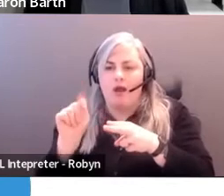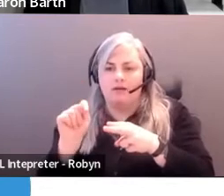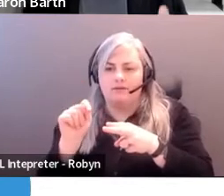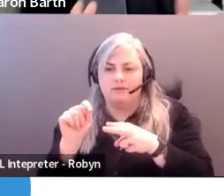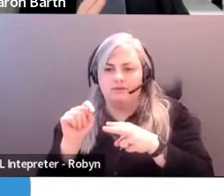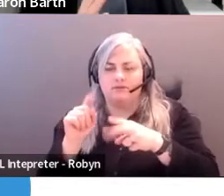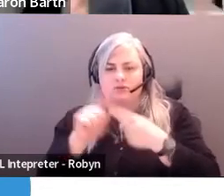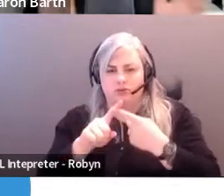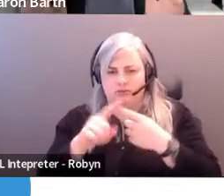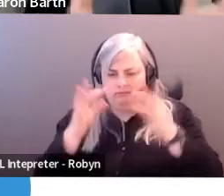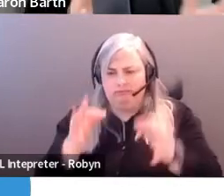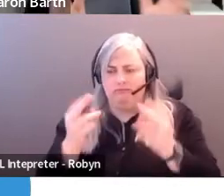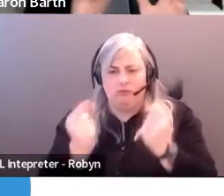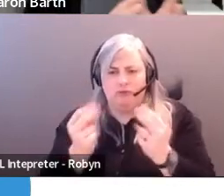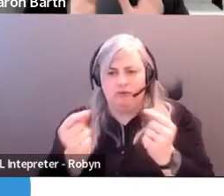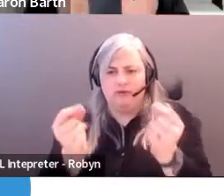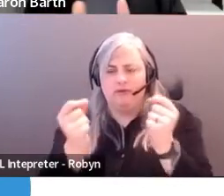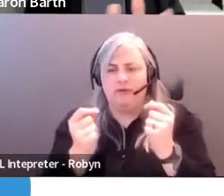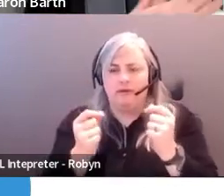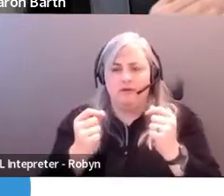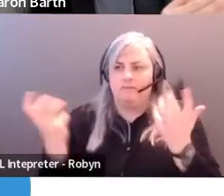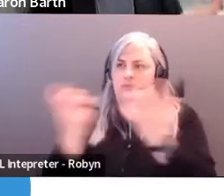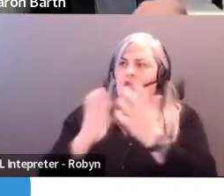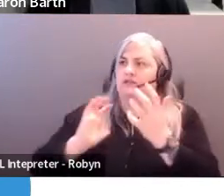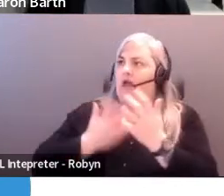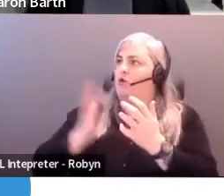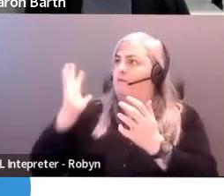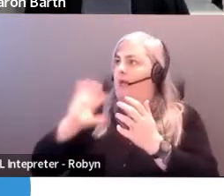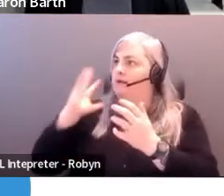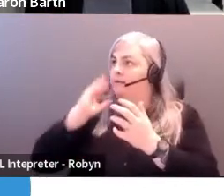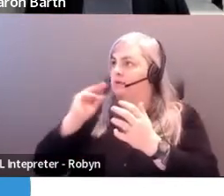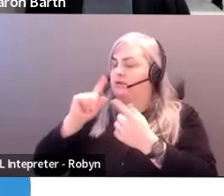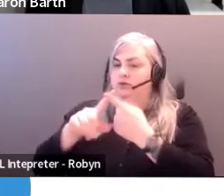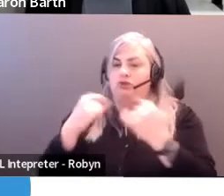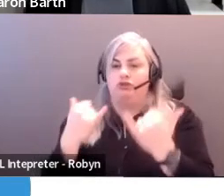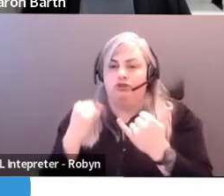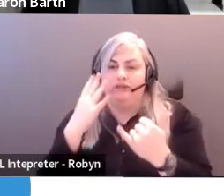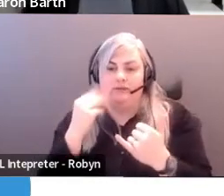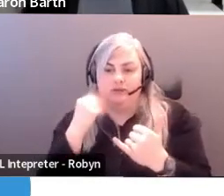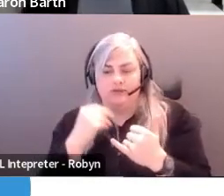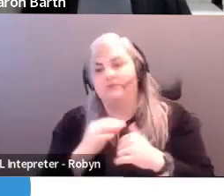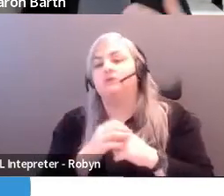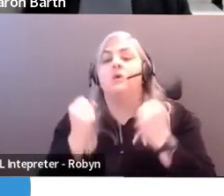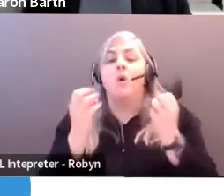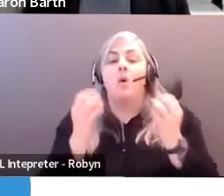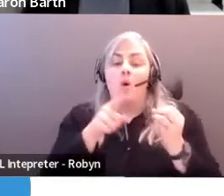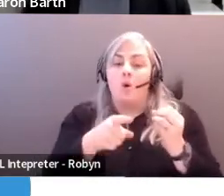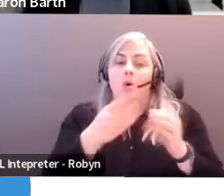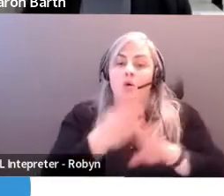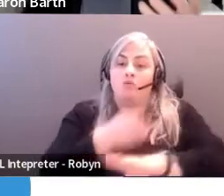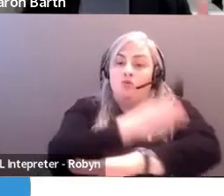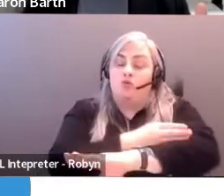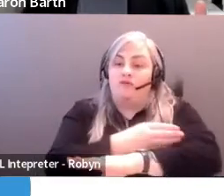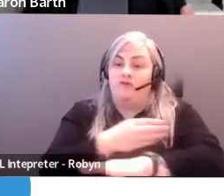quick decision to be able to match our current experience to our past experiences. So getting better